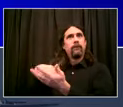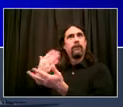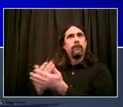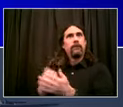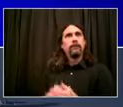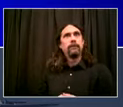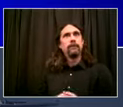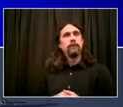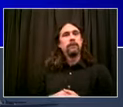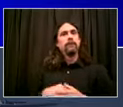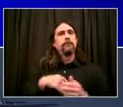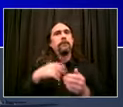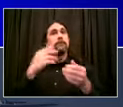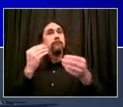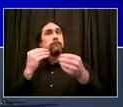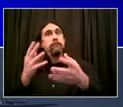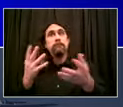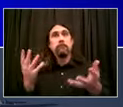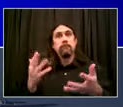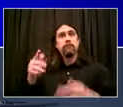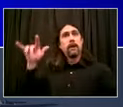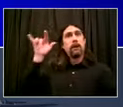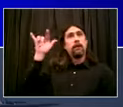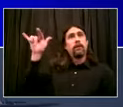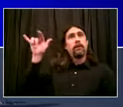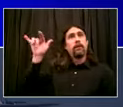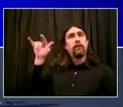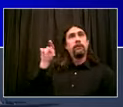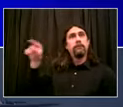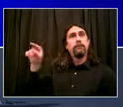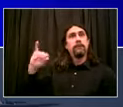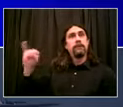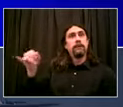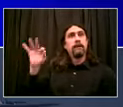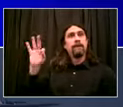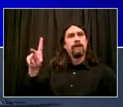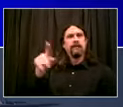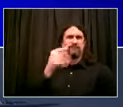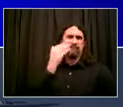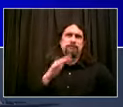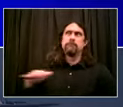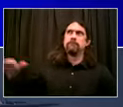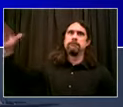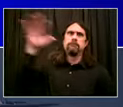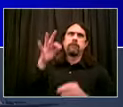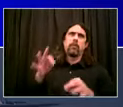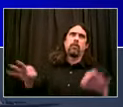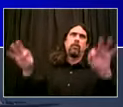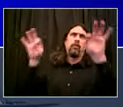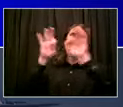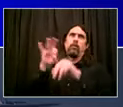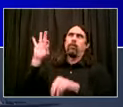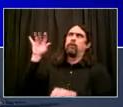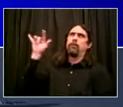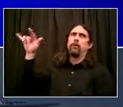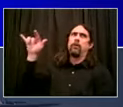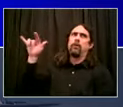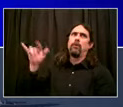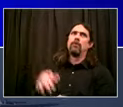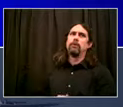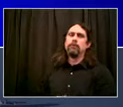future of New York City. It's crucial in terms of reestablishing our strength as a global economic capital. It's crucial for